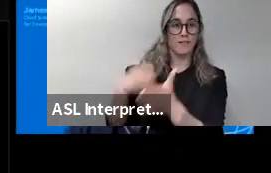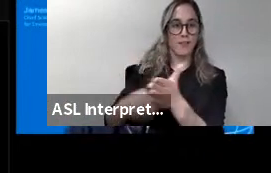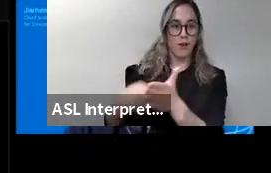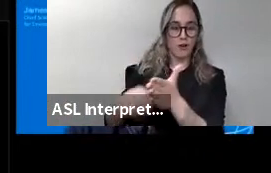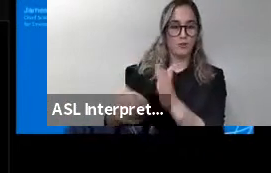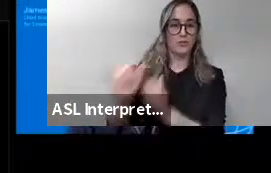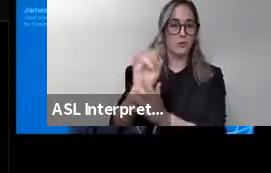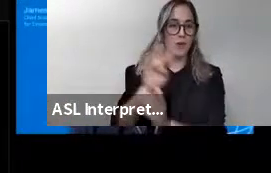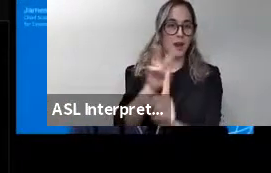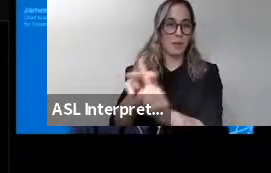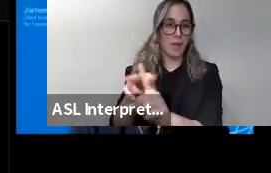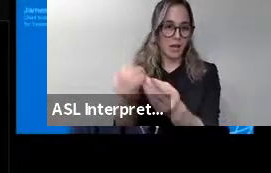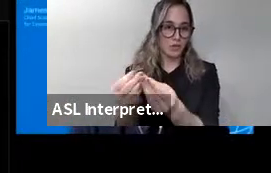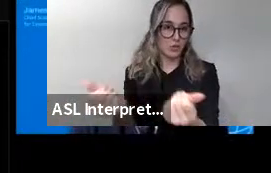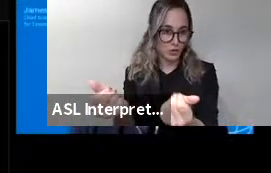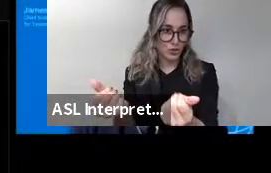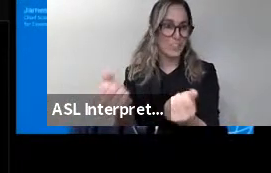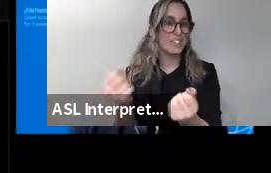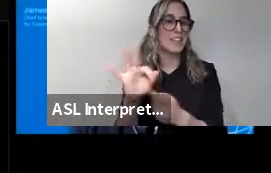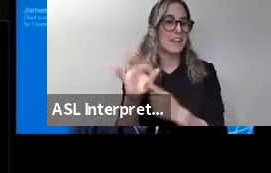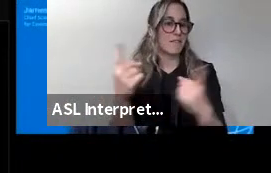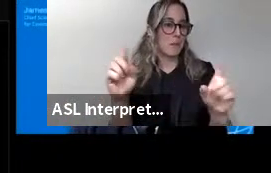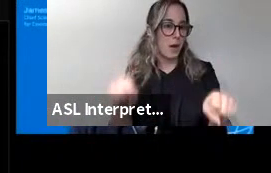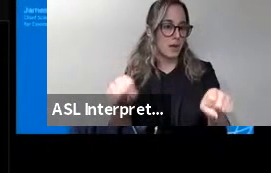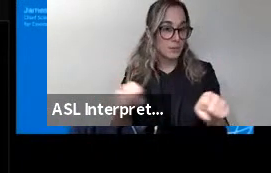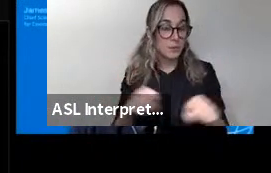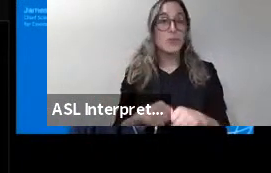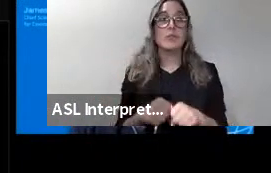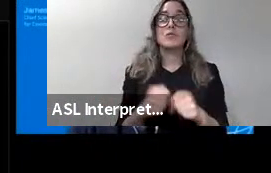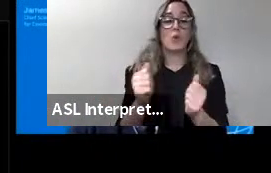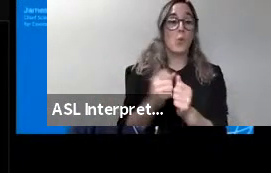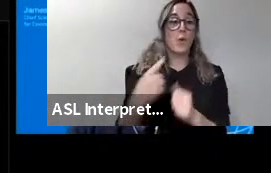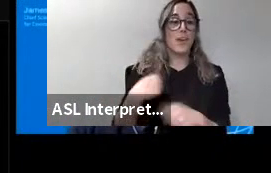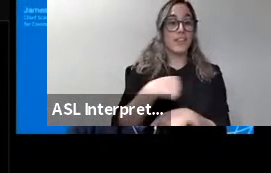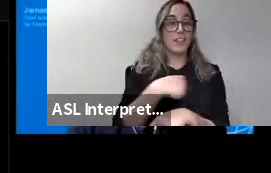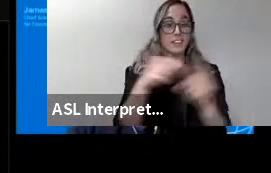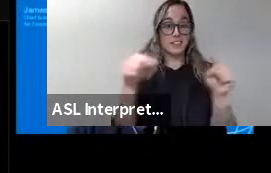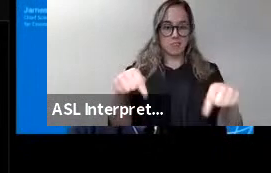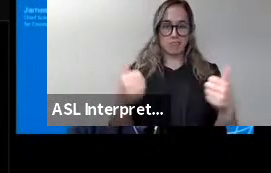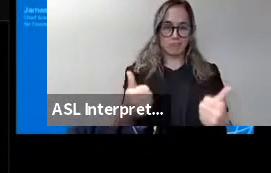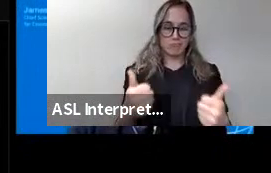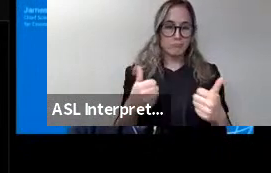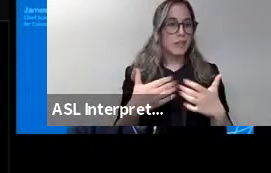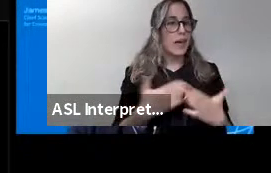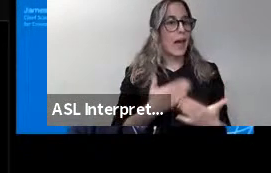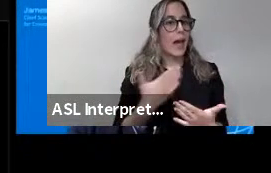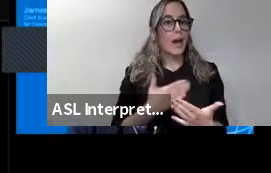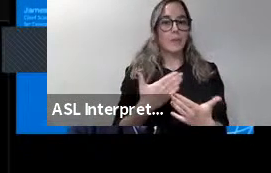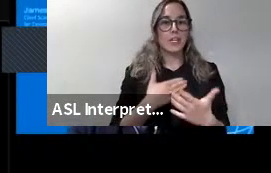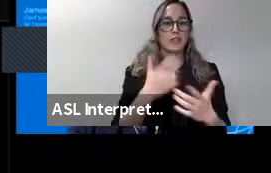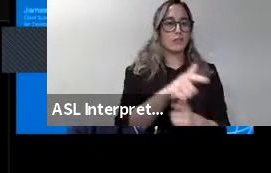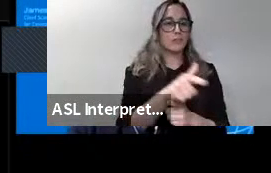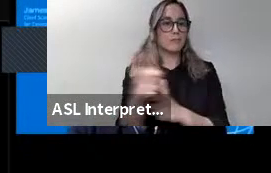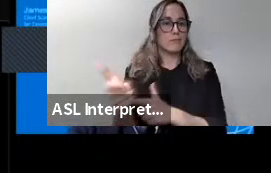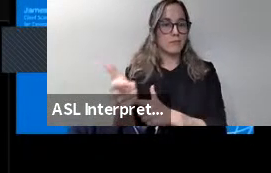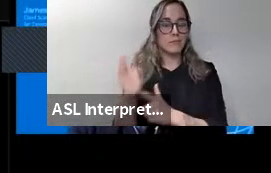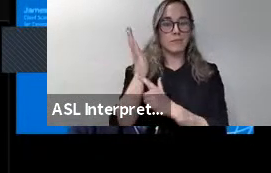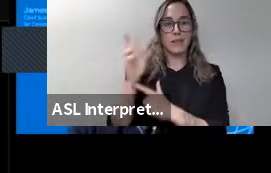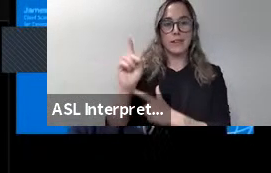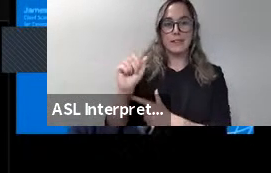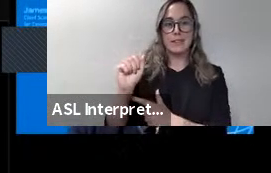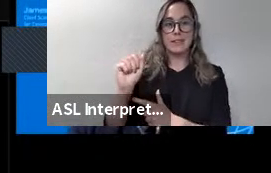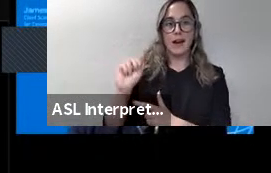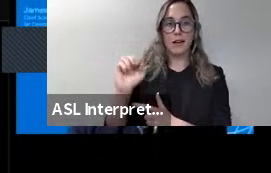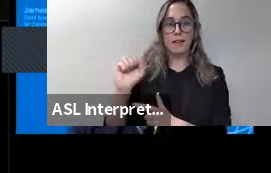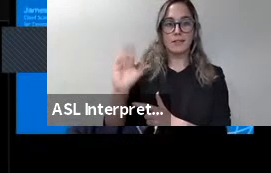them. So with this, I'm very happy to hand the presentation over to Don Scotta, who